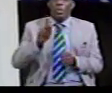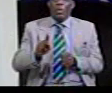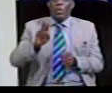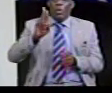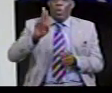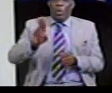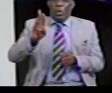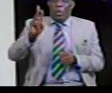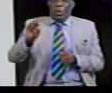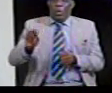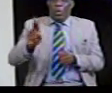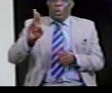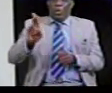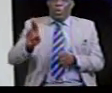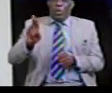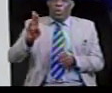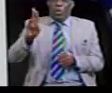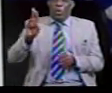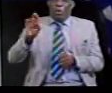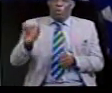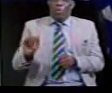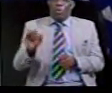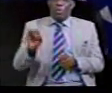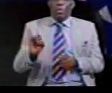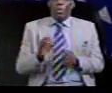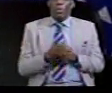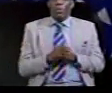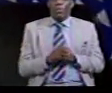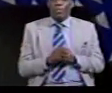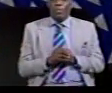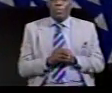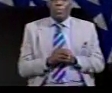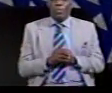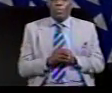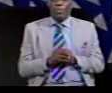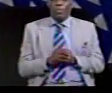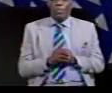la croisade mondiale avec KUMUYI.